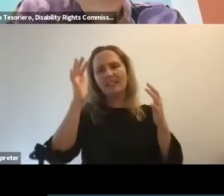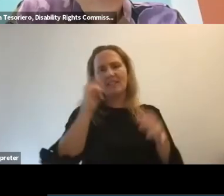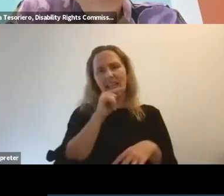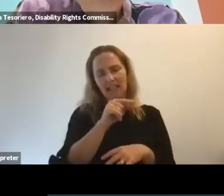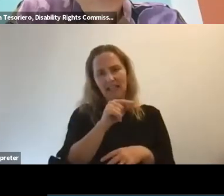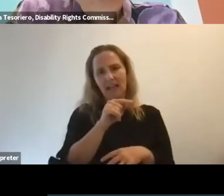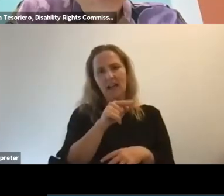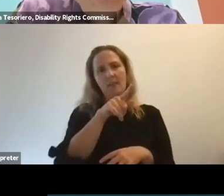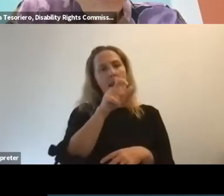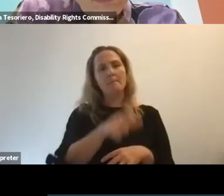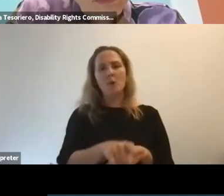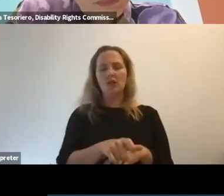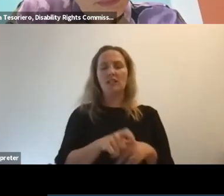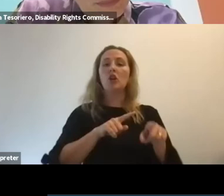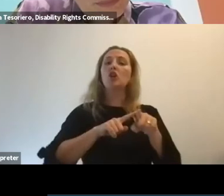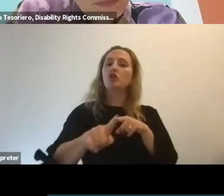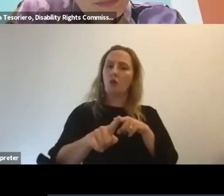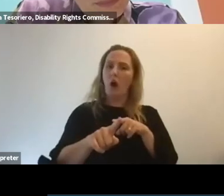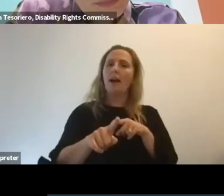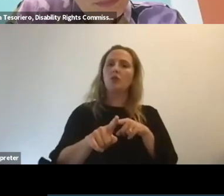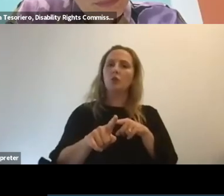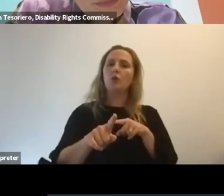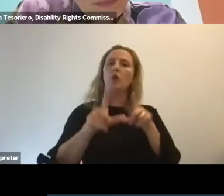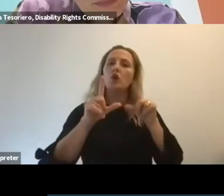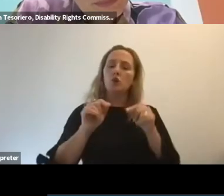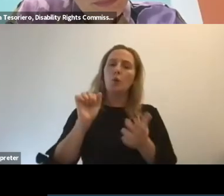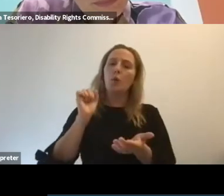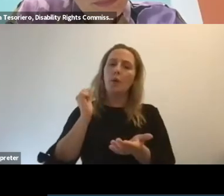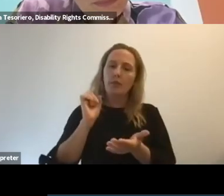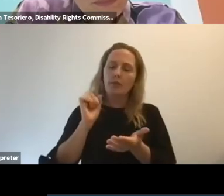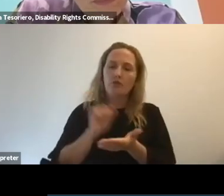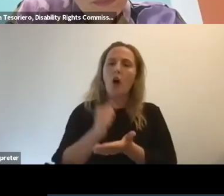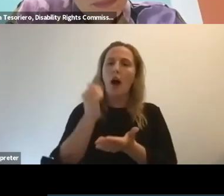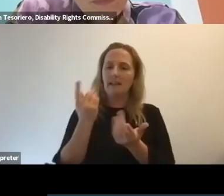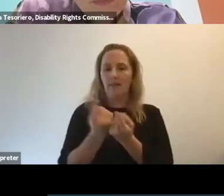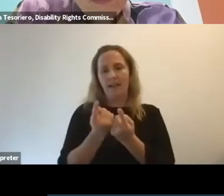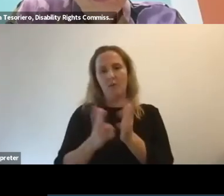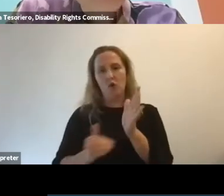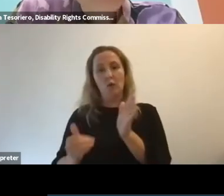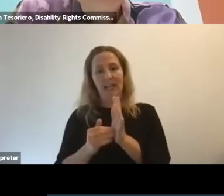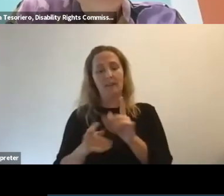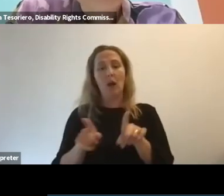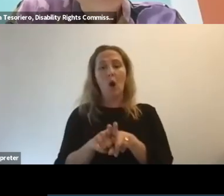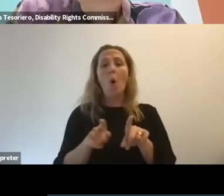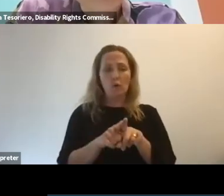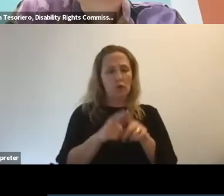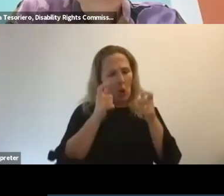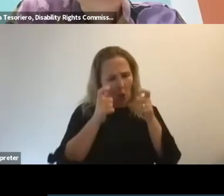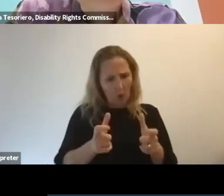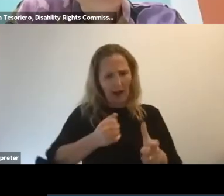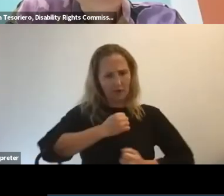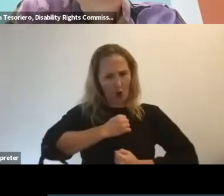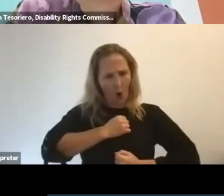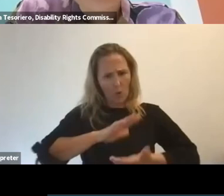you know, trying to do the right thing for New Zealand, but try to really look after his own community. And then when he felt